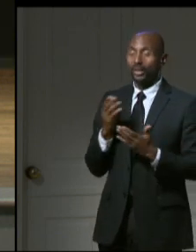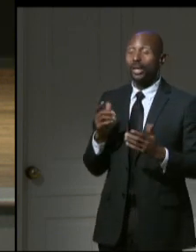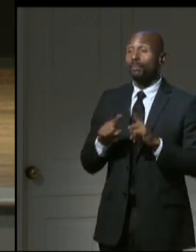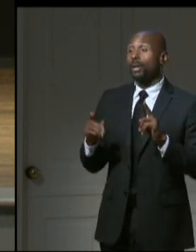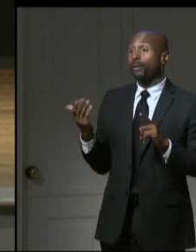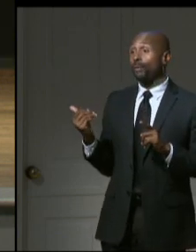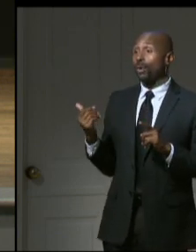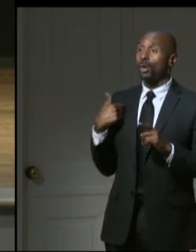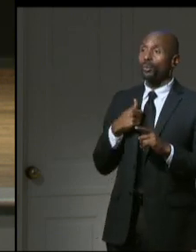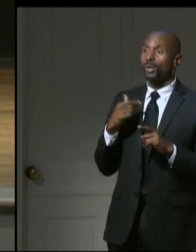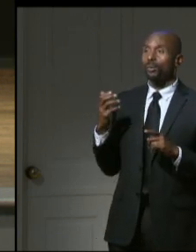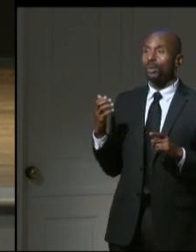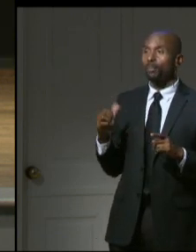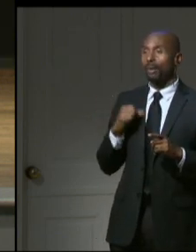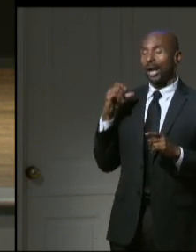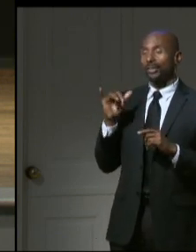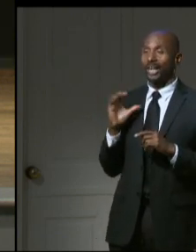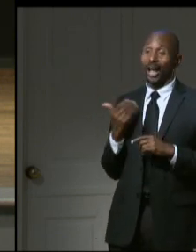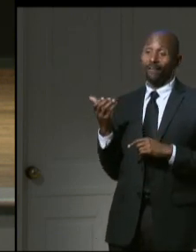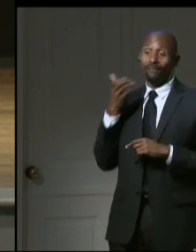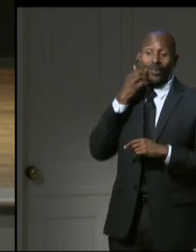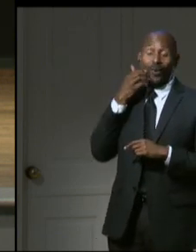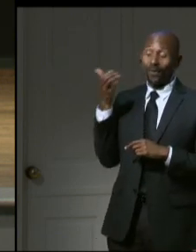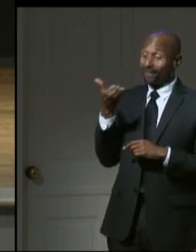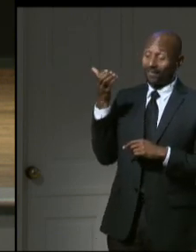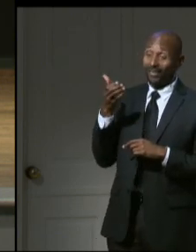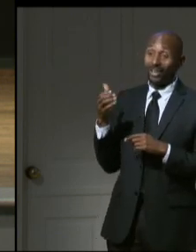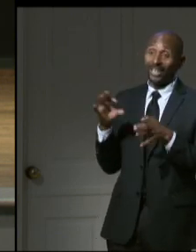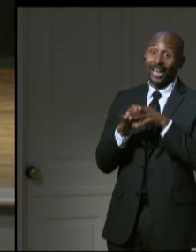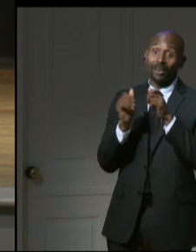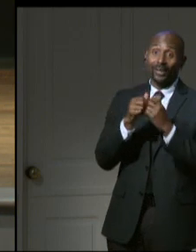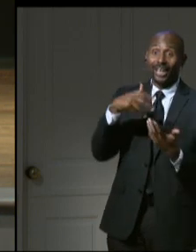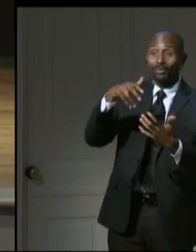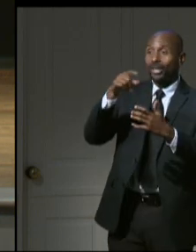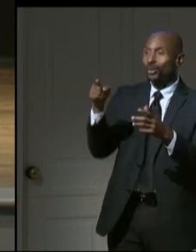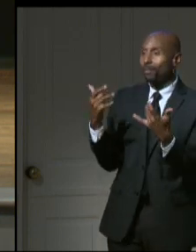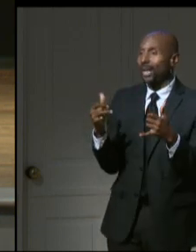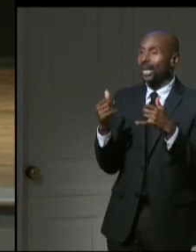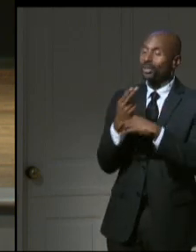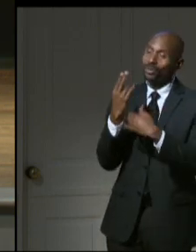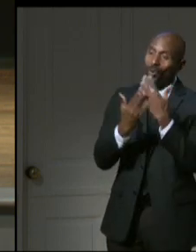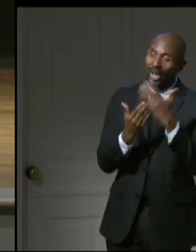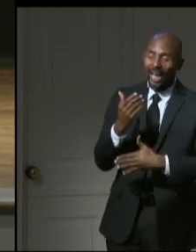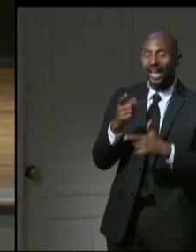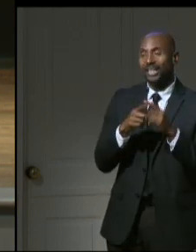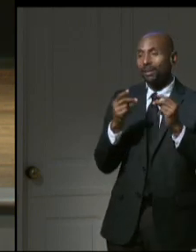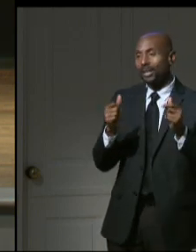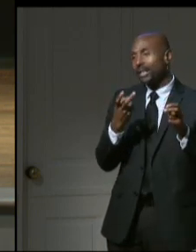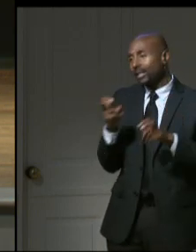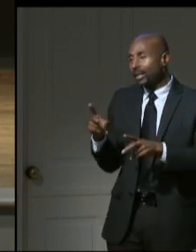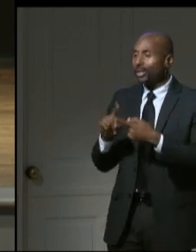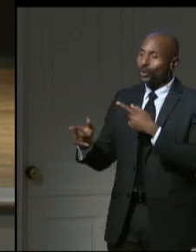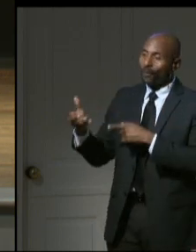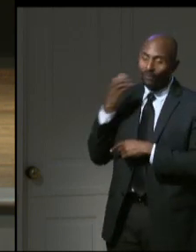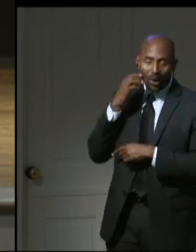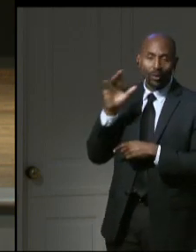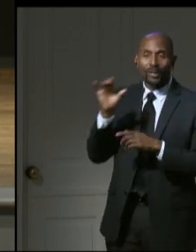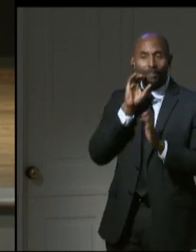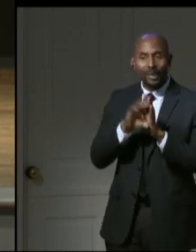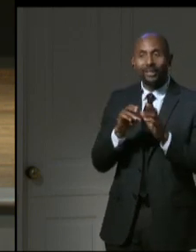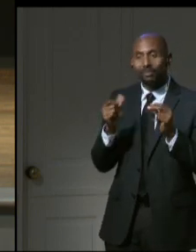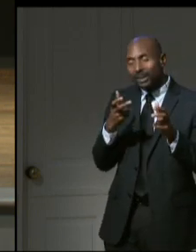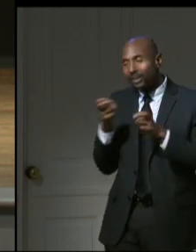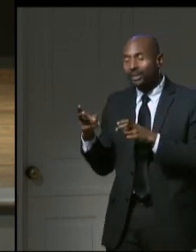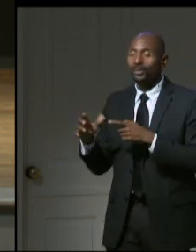interactive, so you can play with your hands, and then whatever you play goes right to your phone, and your picture goes right to your photos. But we didn't realize